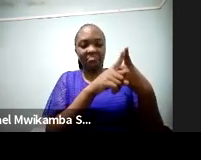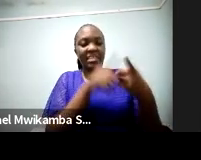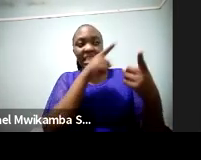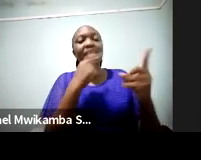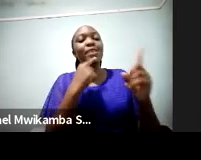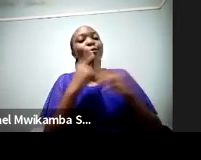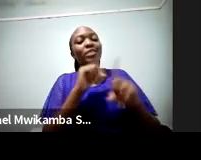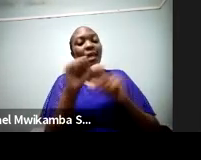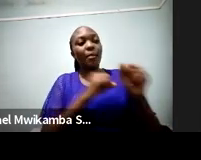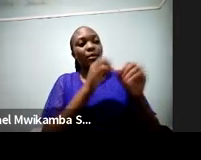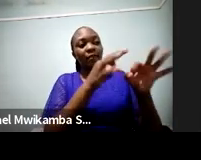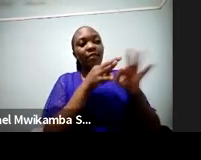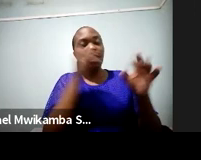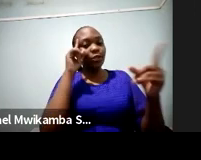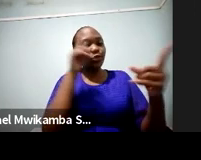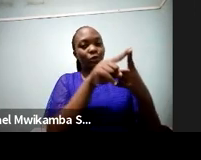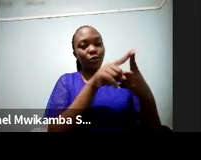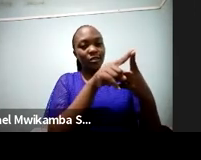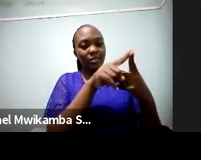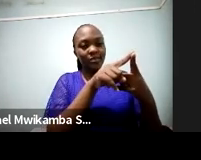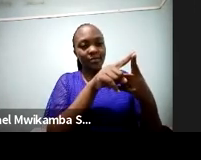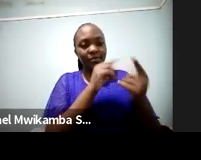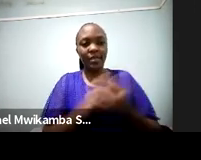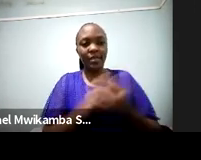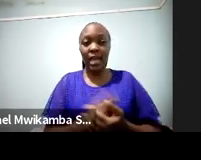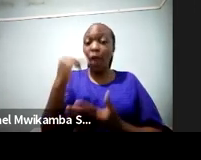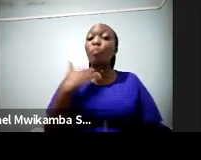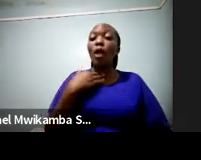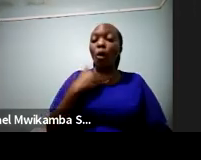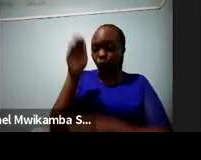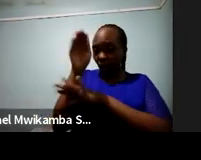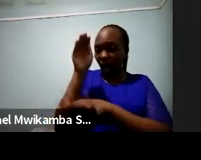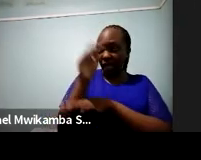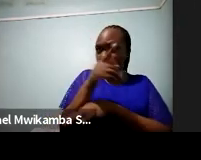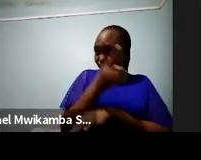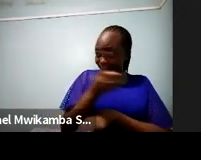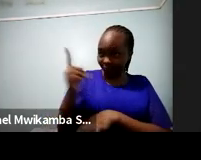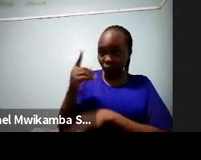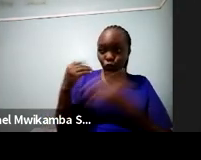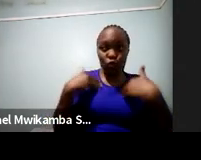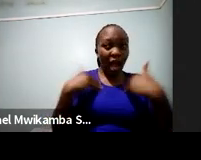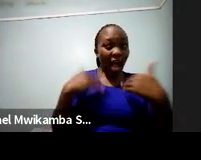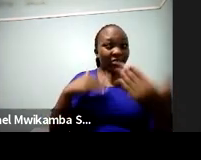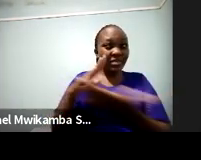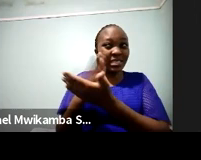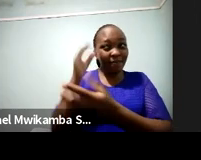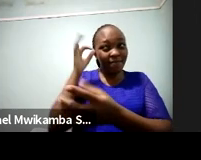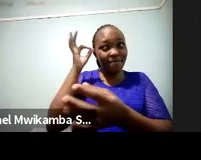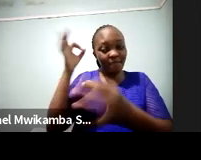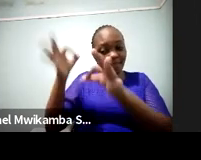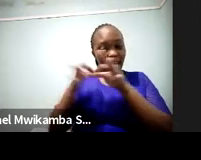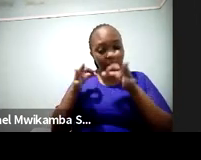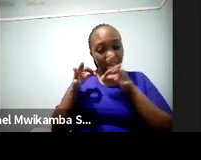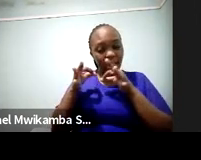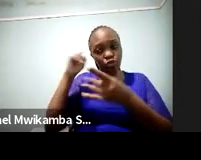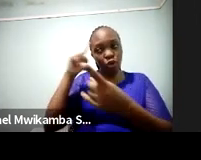I'll want to ask, what are some of your financial goals? So that we can see what kind of brains we have here and what kind of